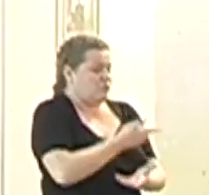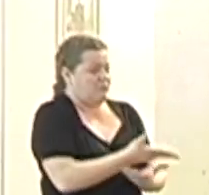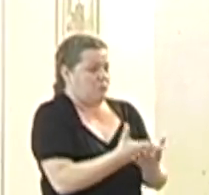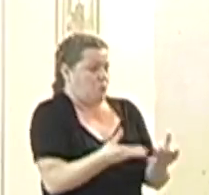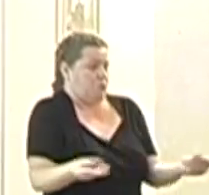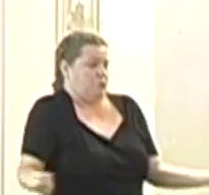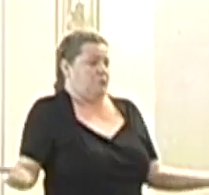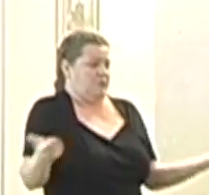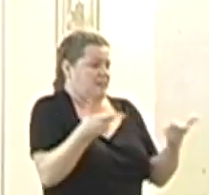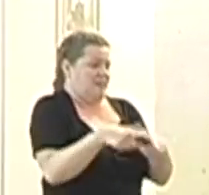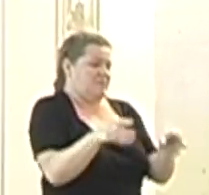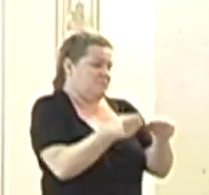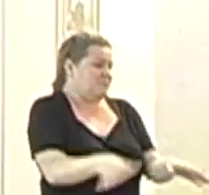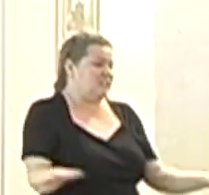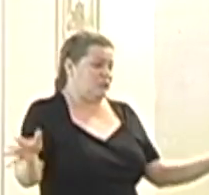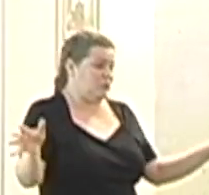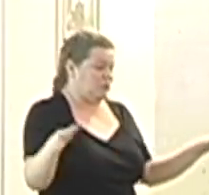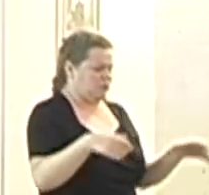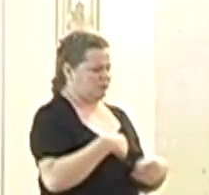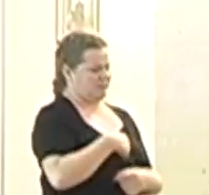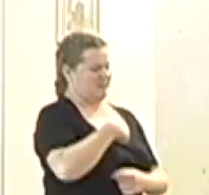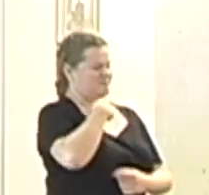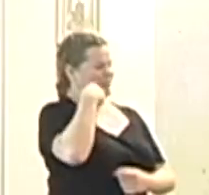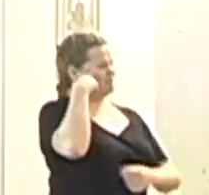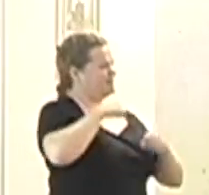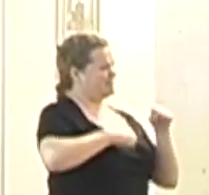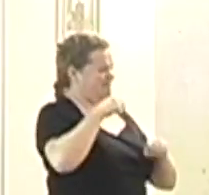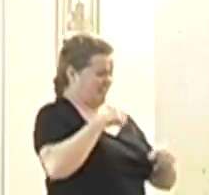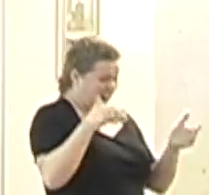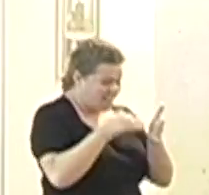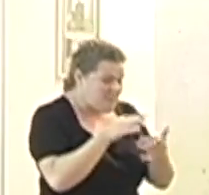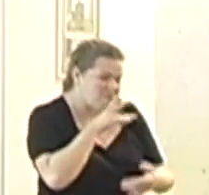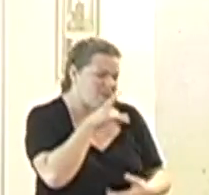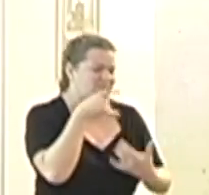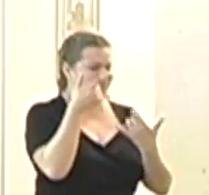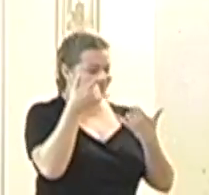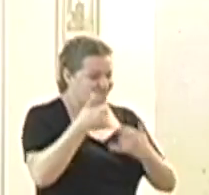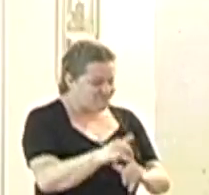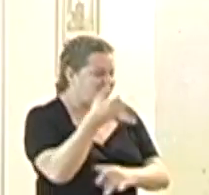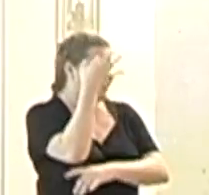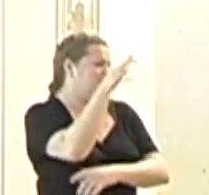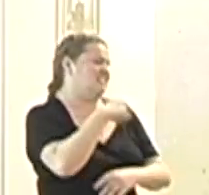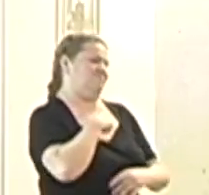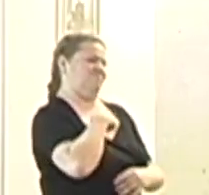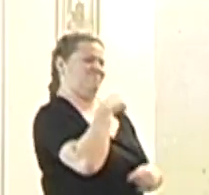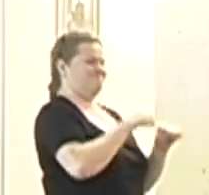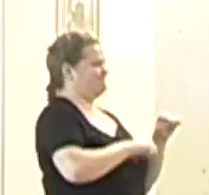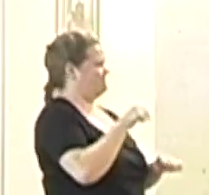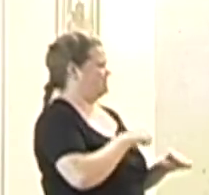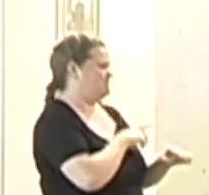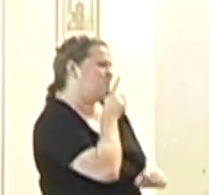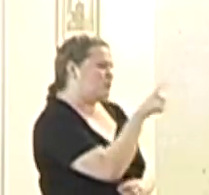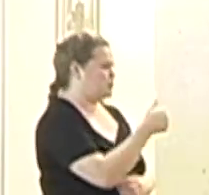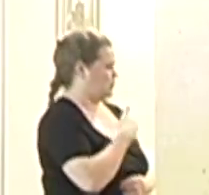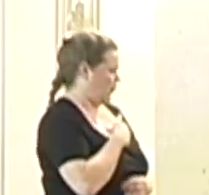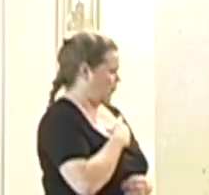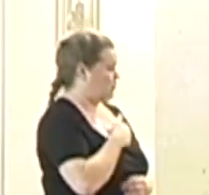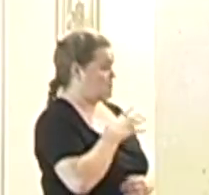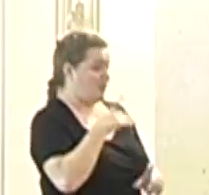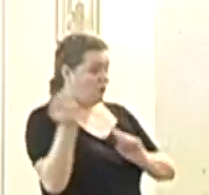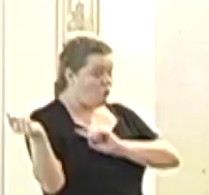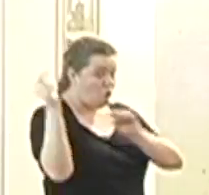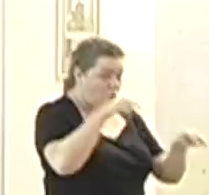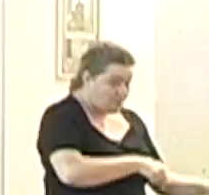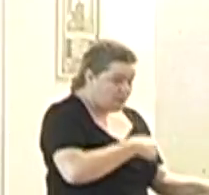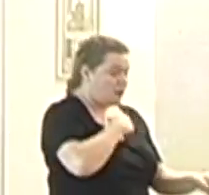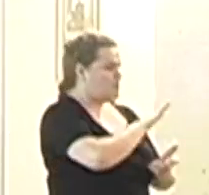And I really kind of doubt that it's still there at this point. But anyway, so I feel very privileged to be back here